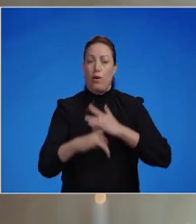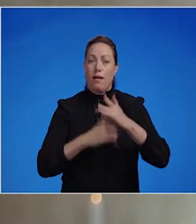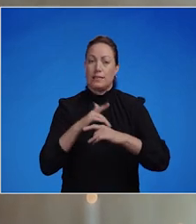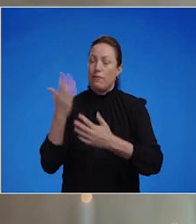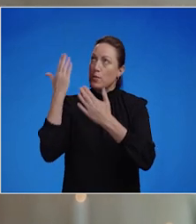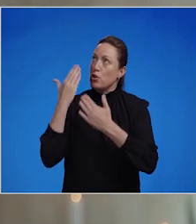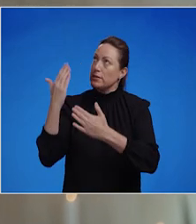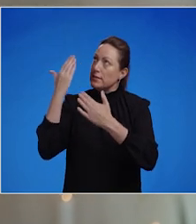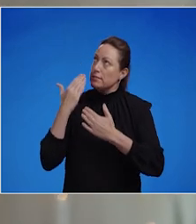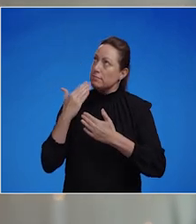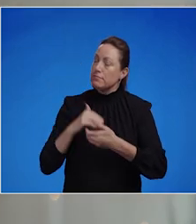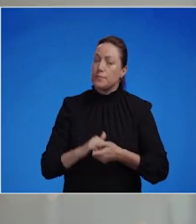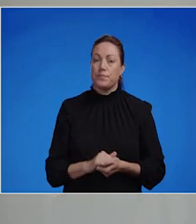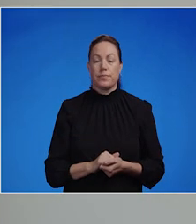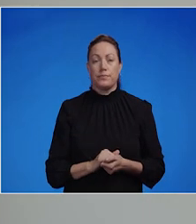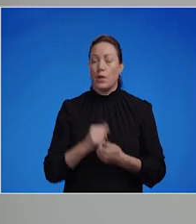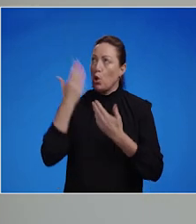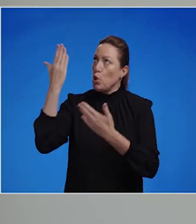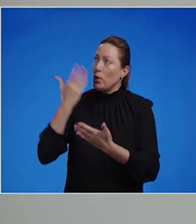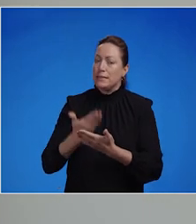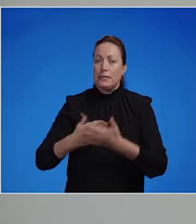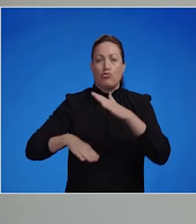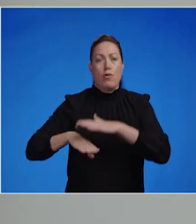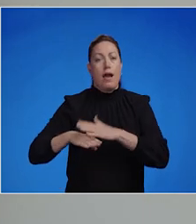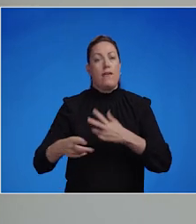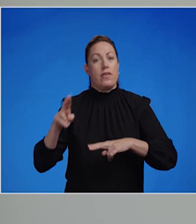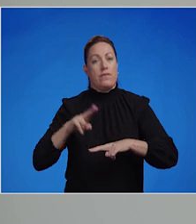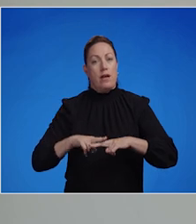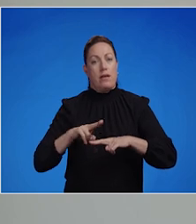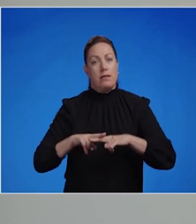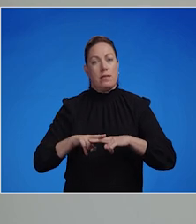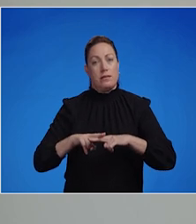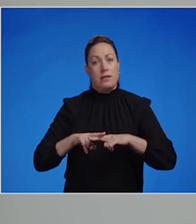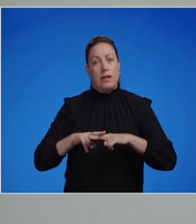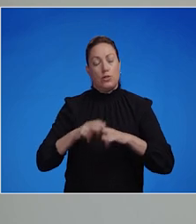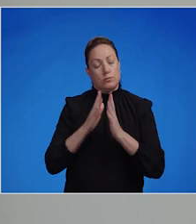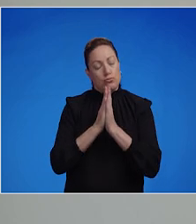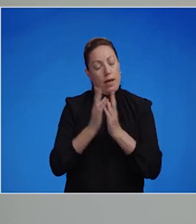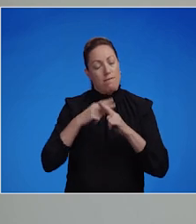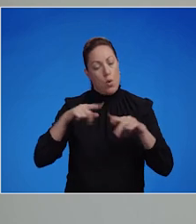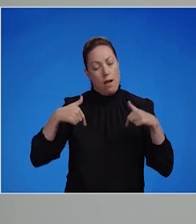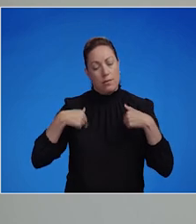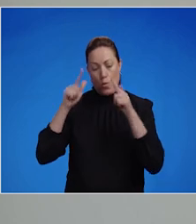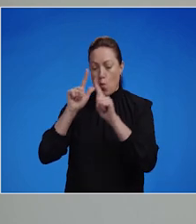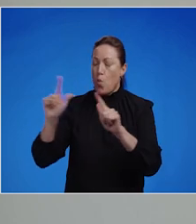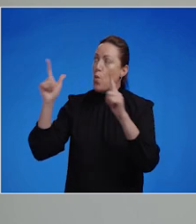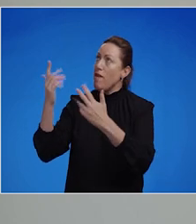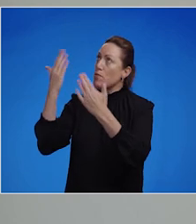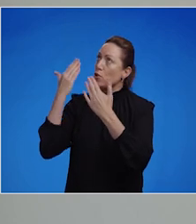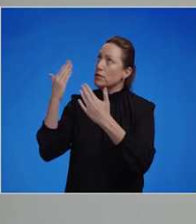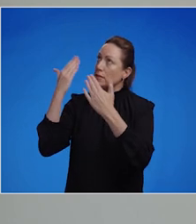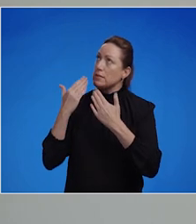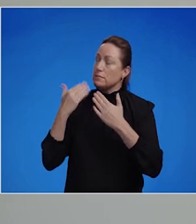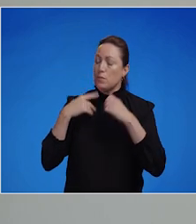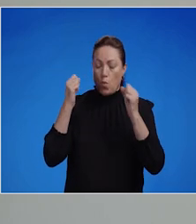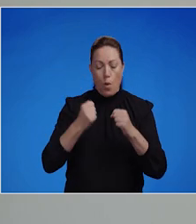mercy. Christ, have mercy. You are seated at the right hand of the Father to intercede for us. Lord, have mercy. Lord, have